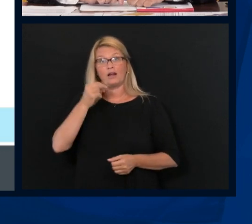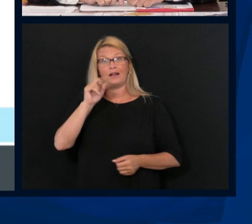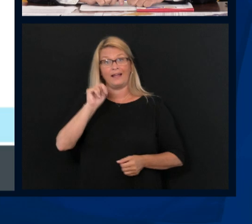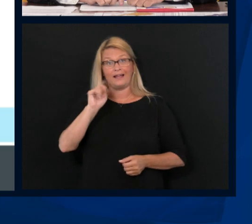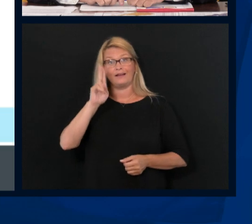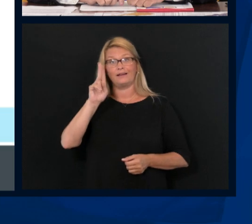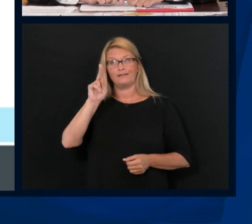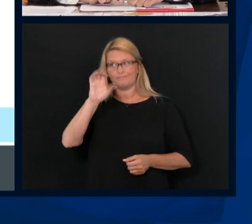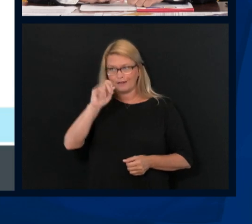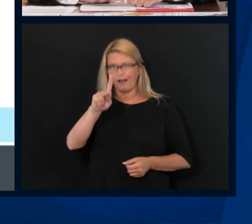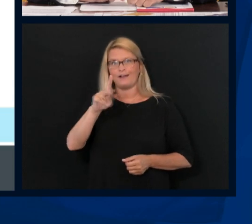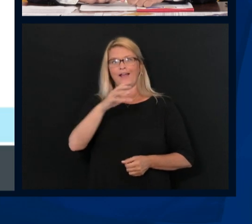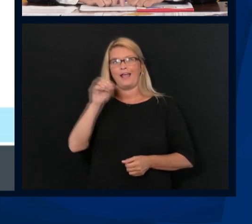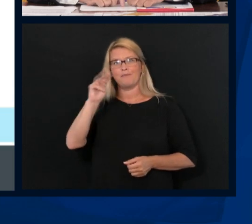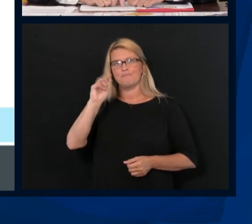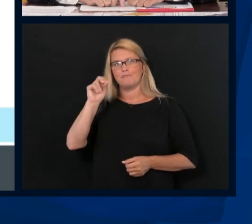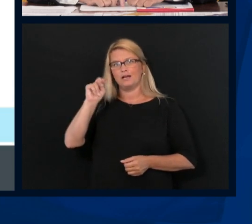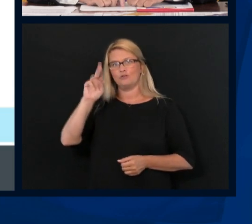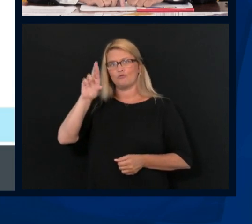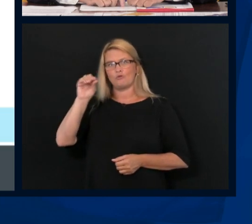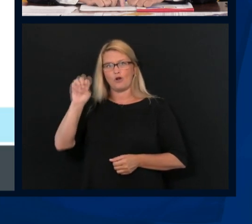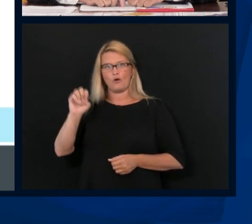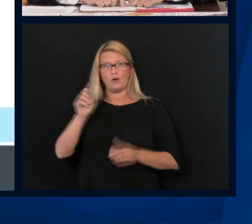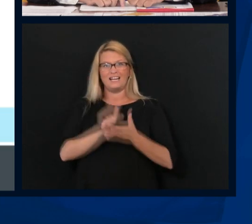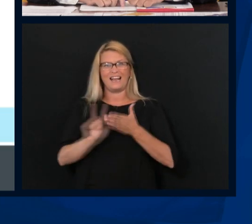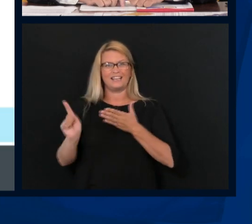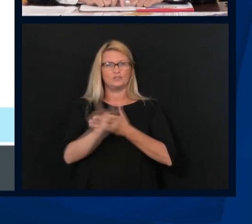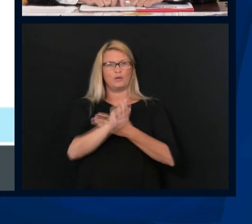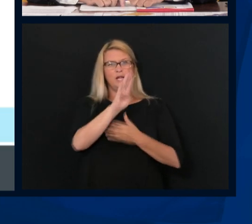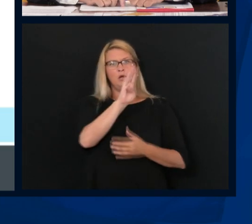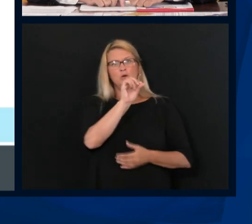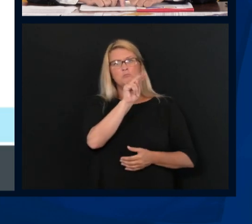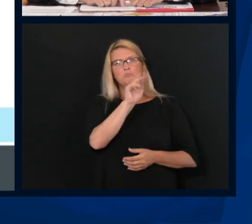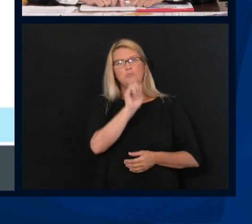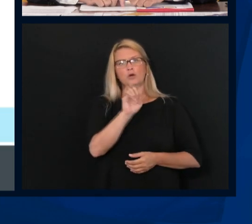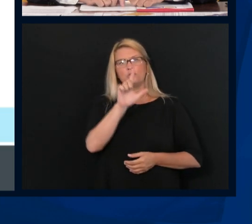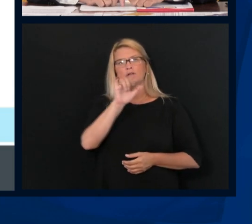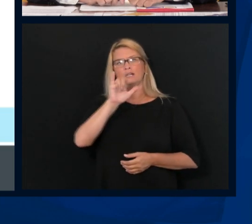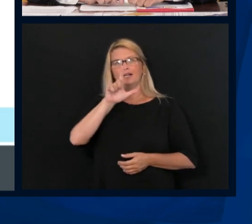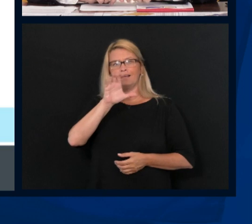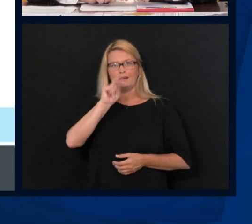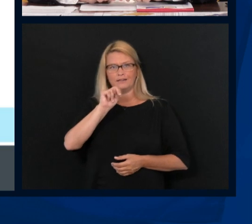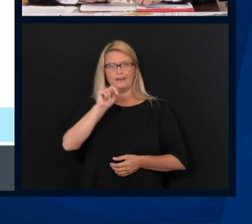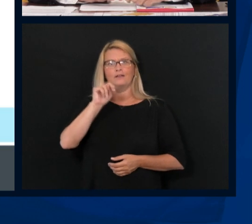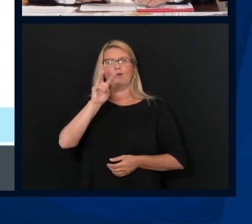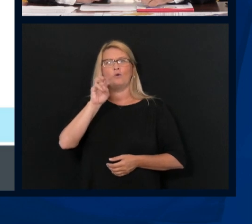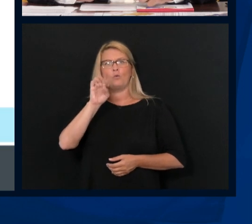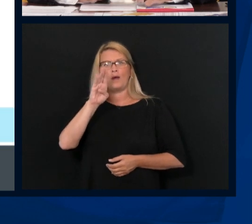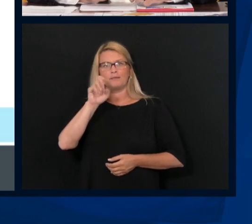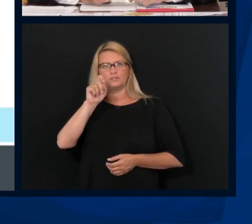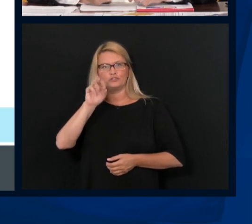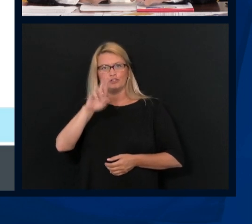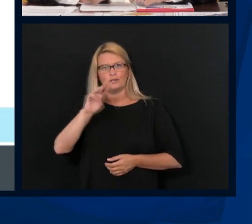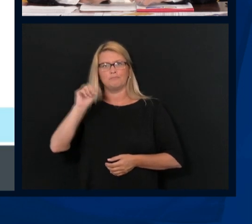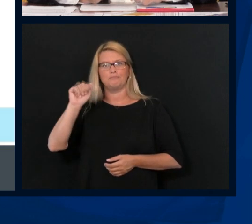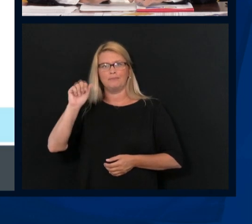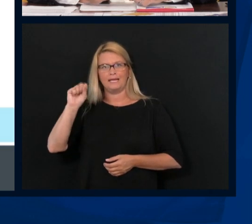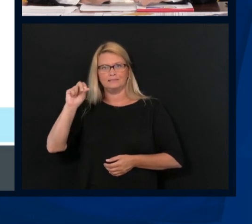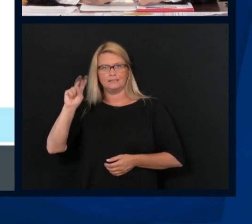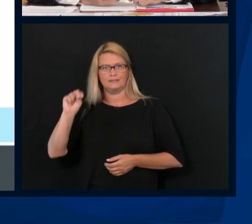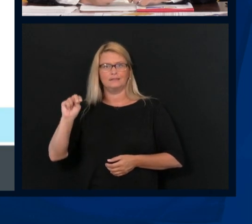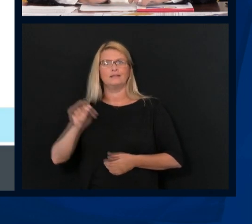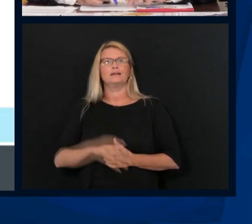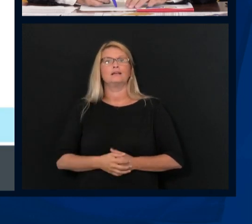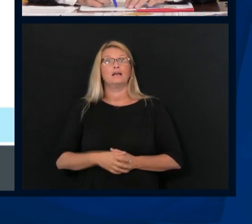counties. Next week we'll be in Boone, Lincoln, Mason, and Webster County. Take advantage of the free testing. The more